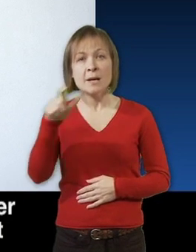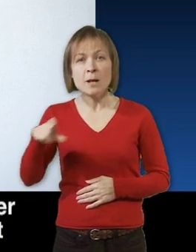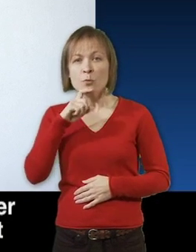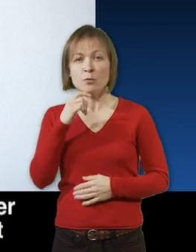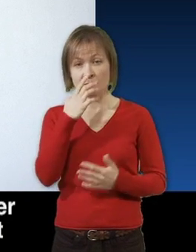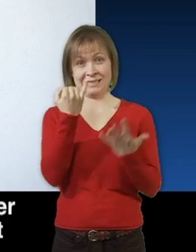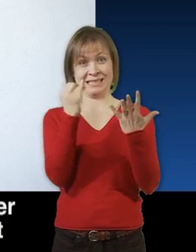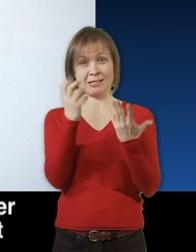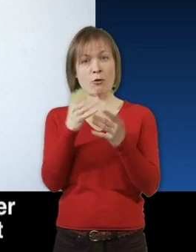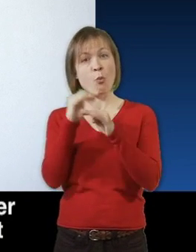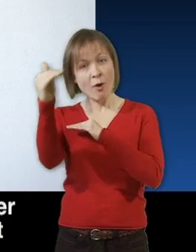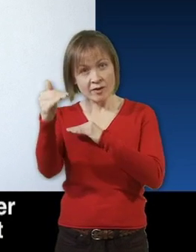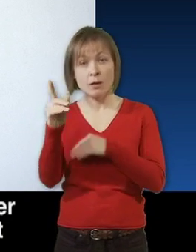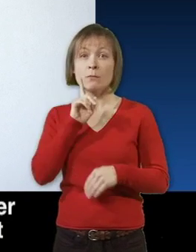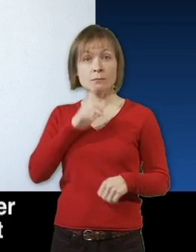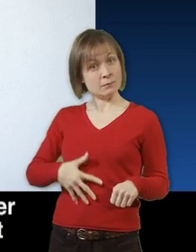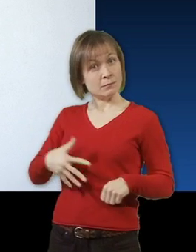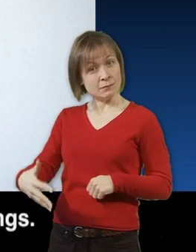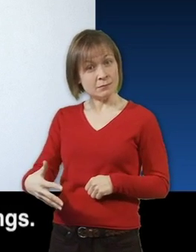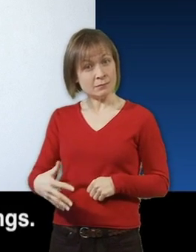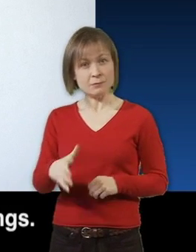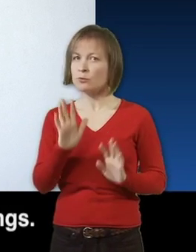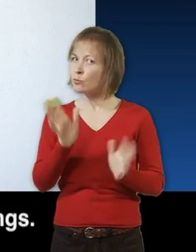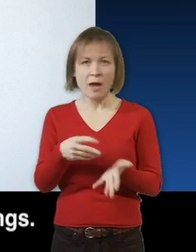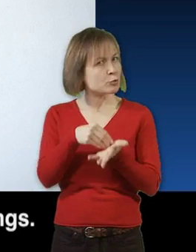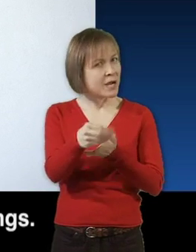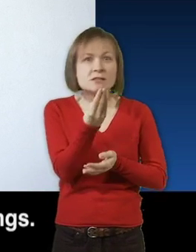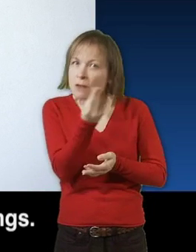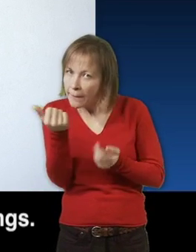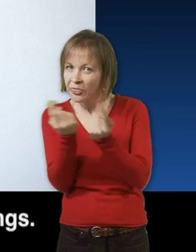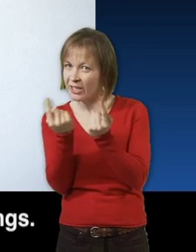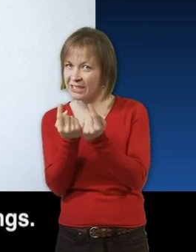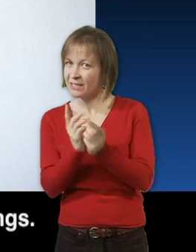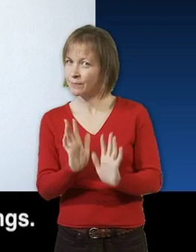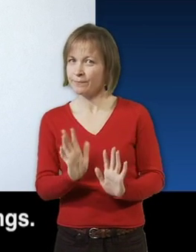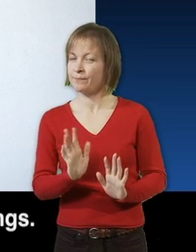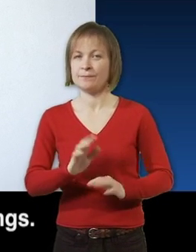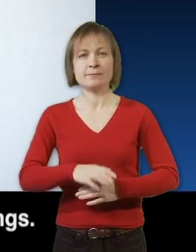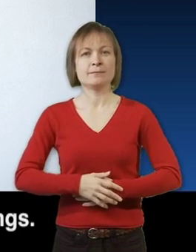People who are aged 60 or over and women who are pregnant do not have to pay for some things.